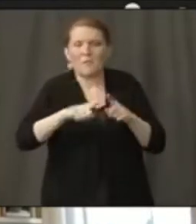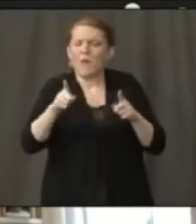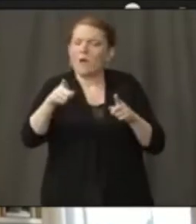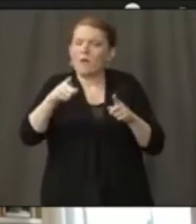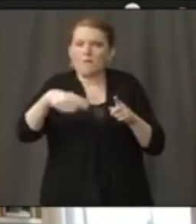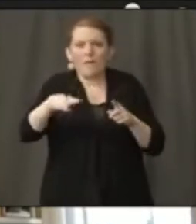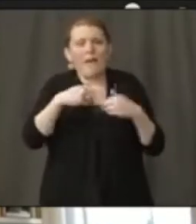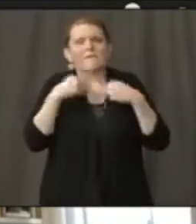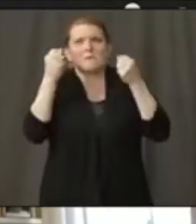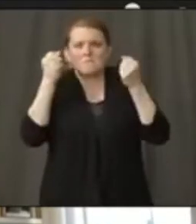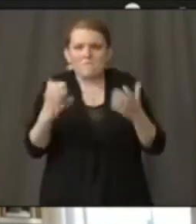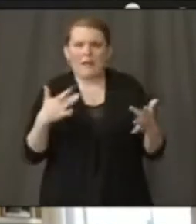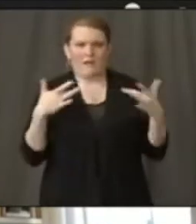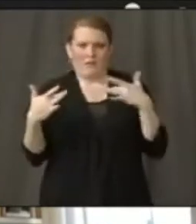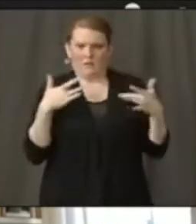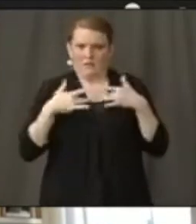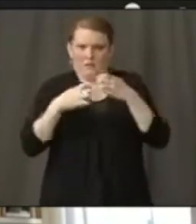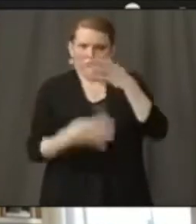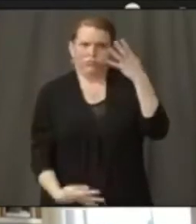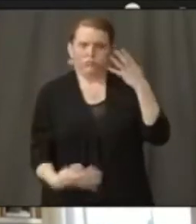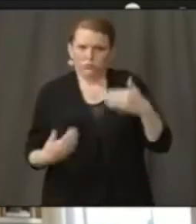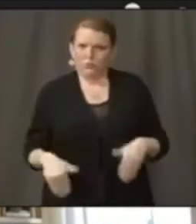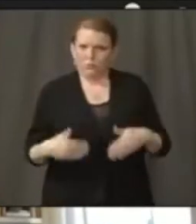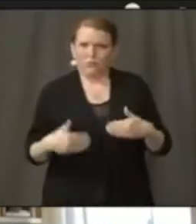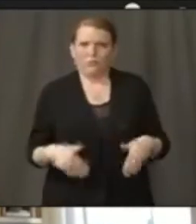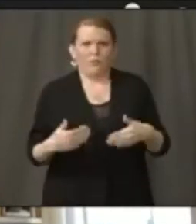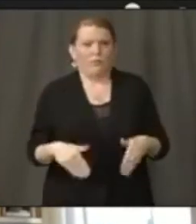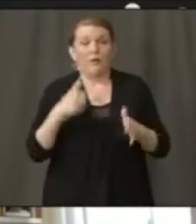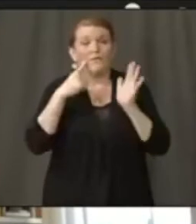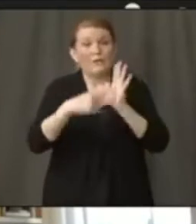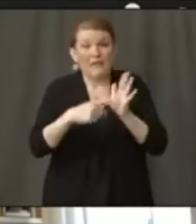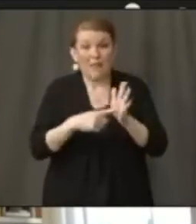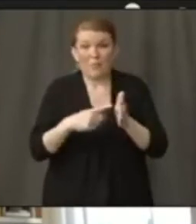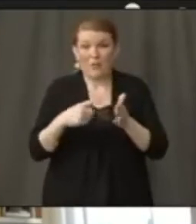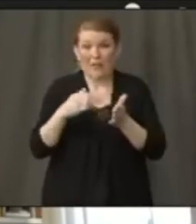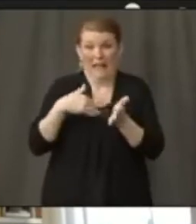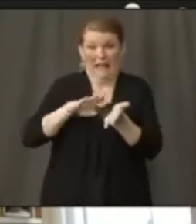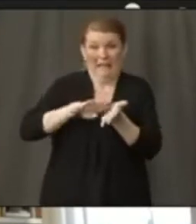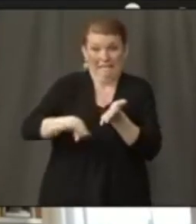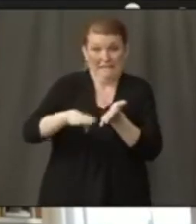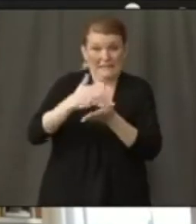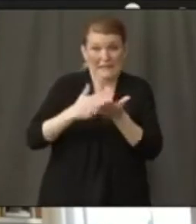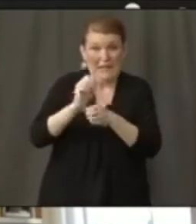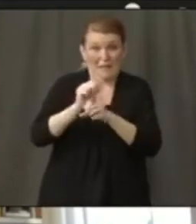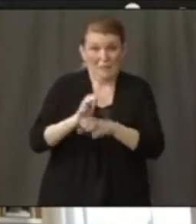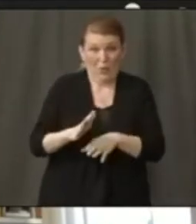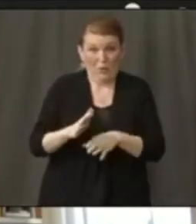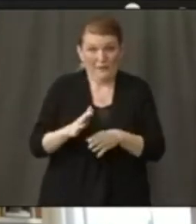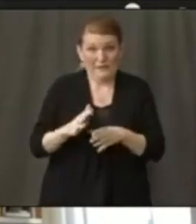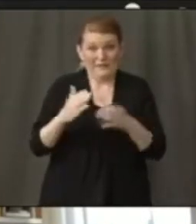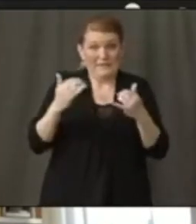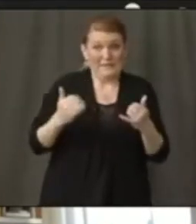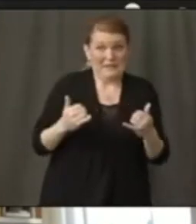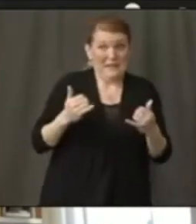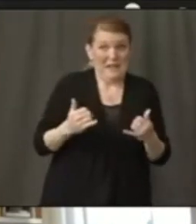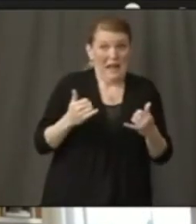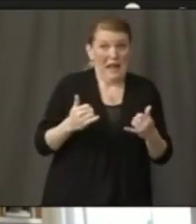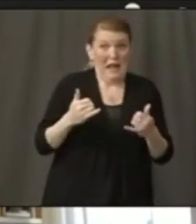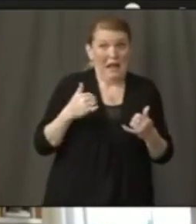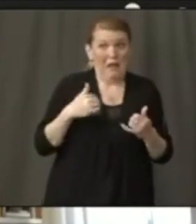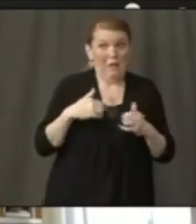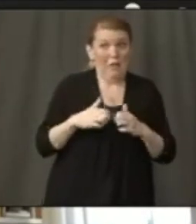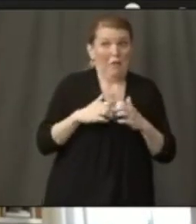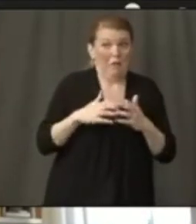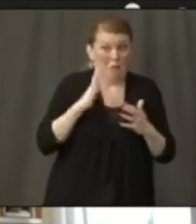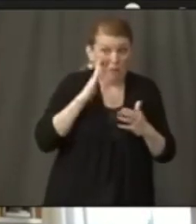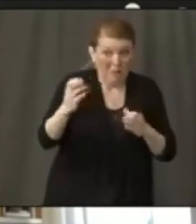will my employees come back to me? You know, after receiving a significant unemployment check, my